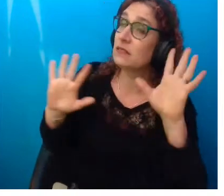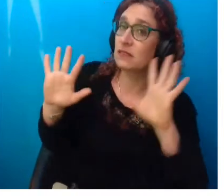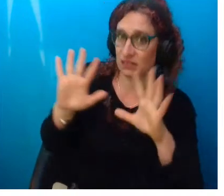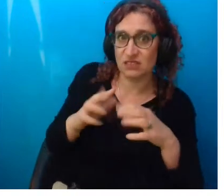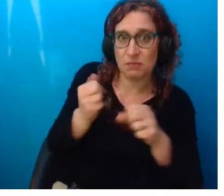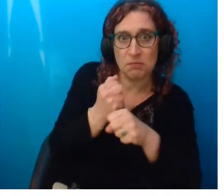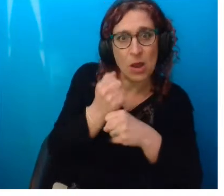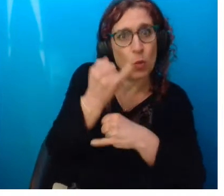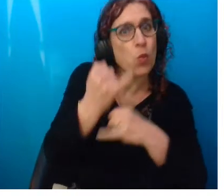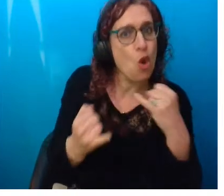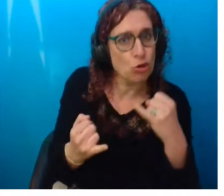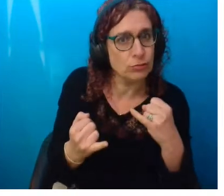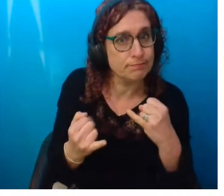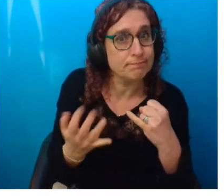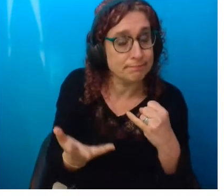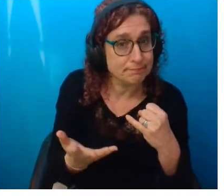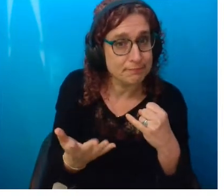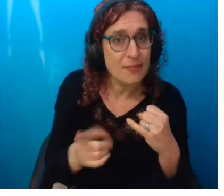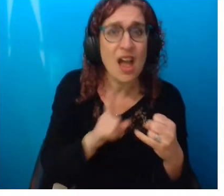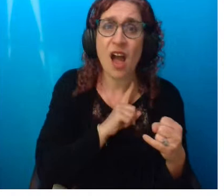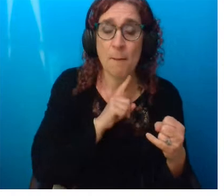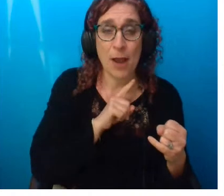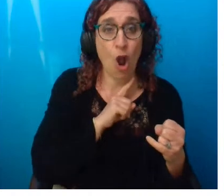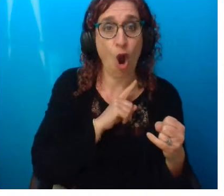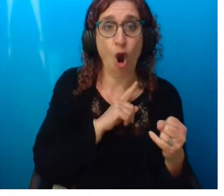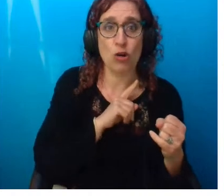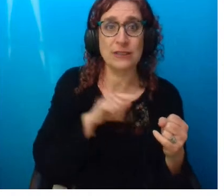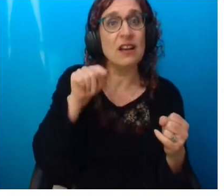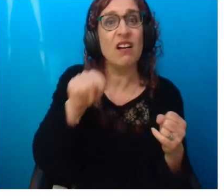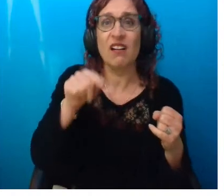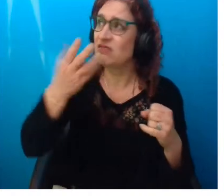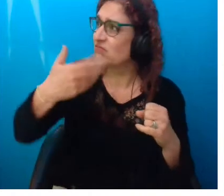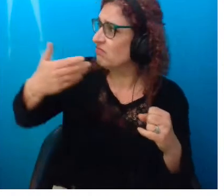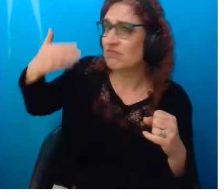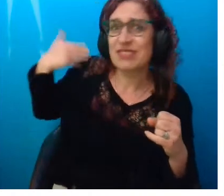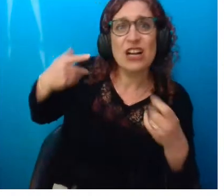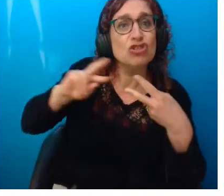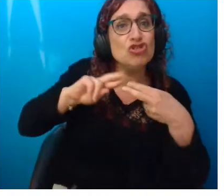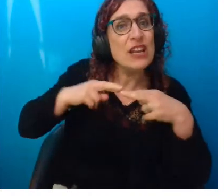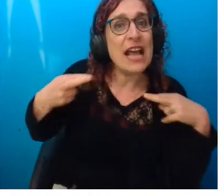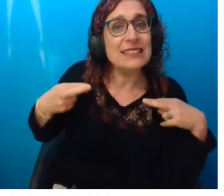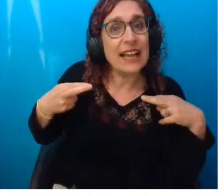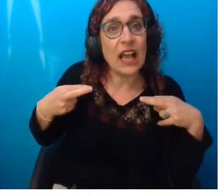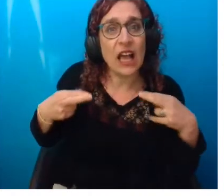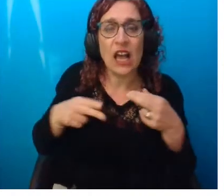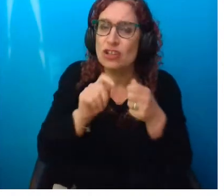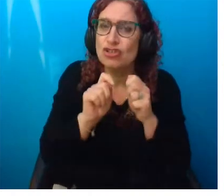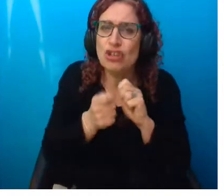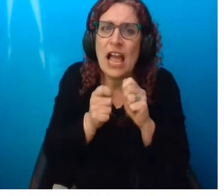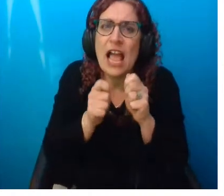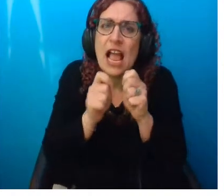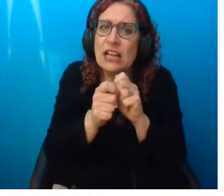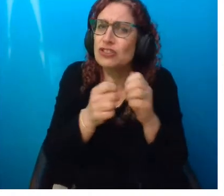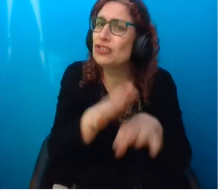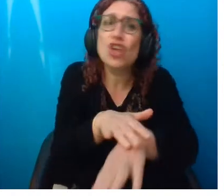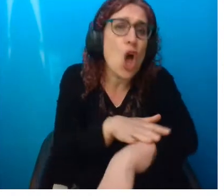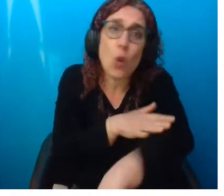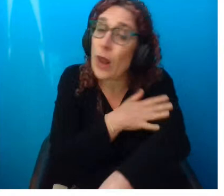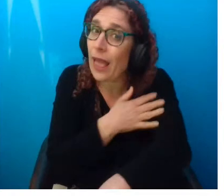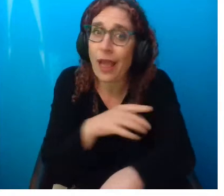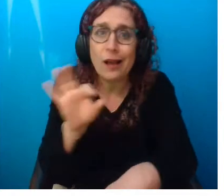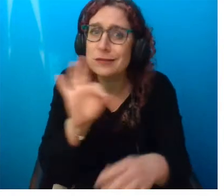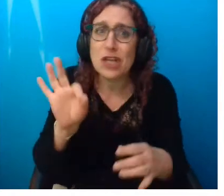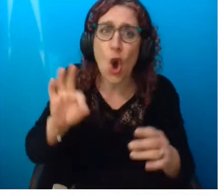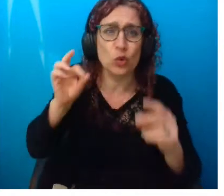the genetic makeup of the background population changes only very, very slowly over hundreds or thousands